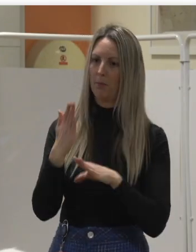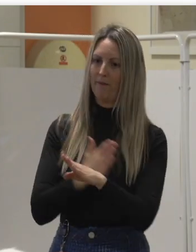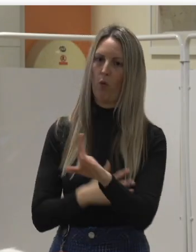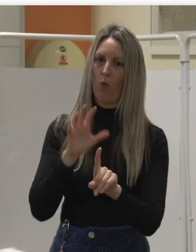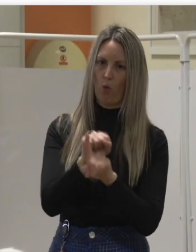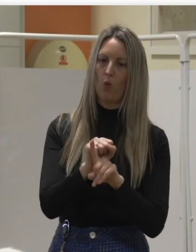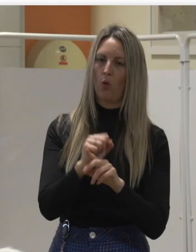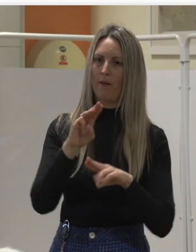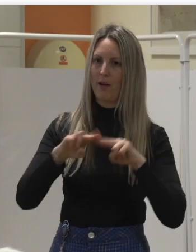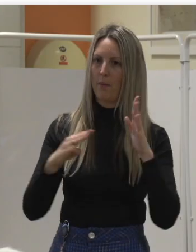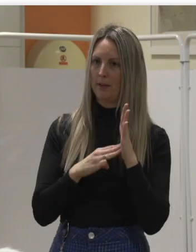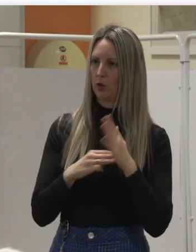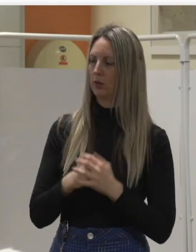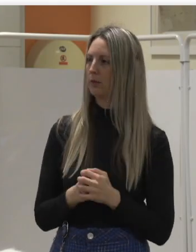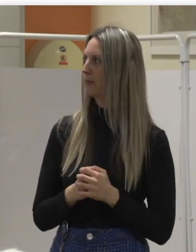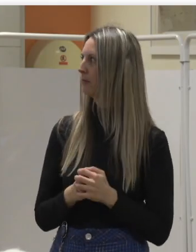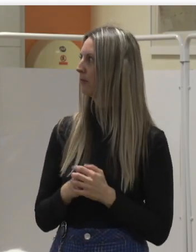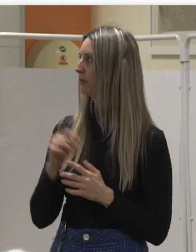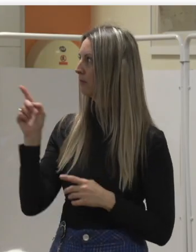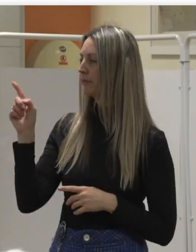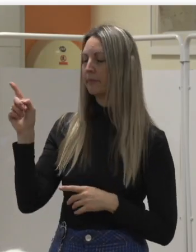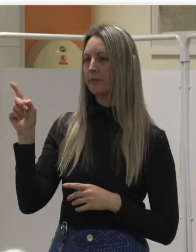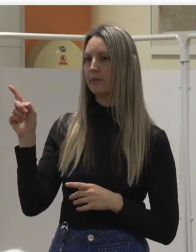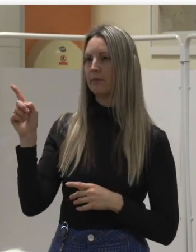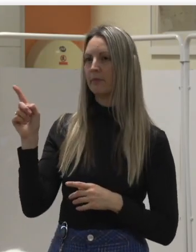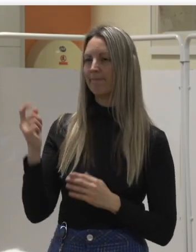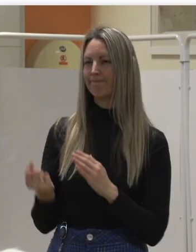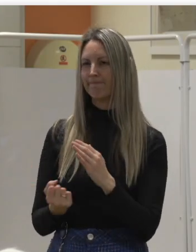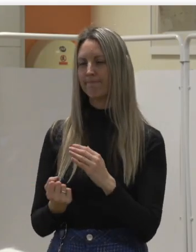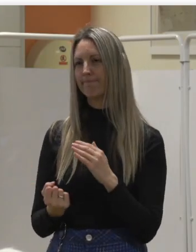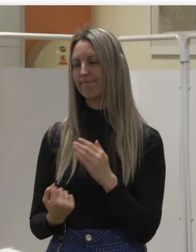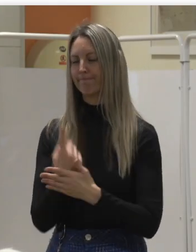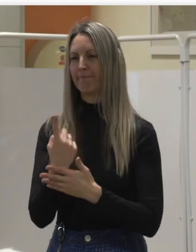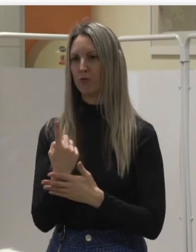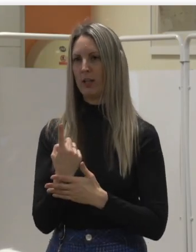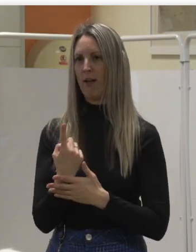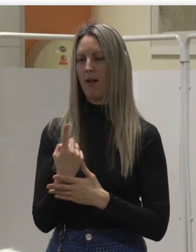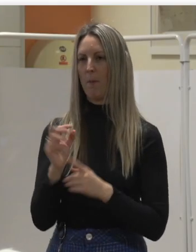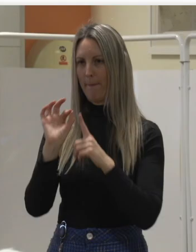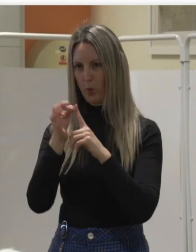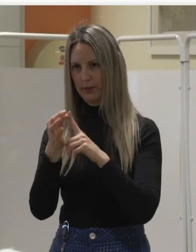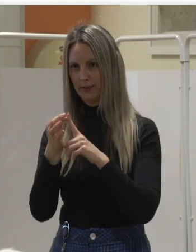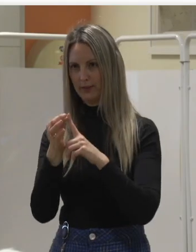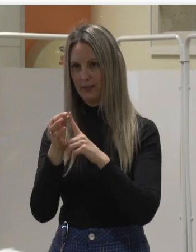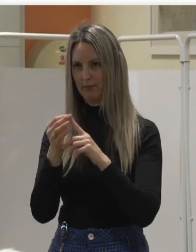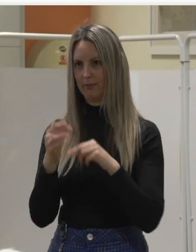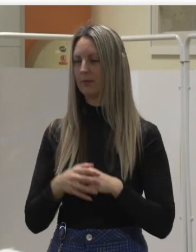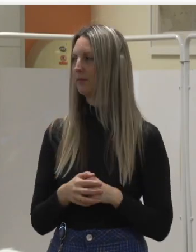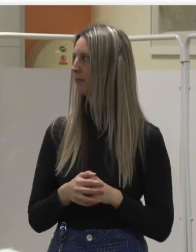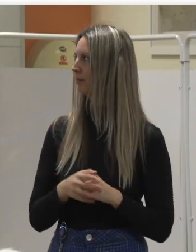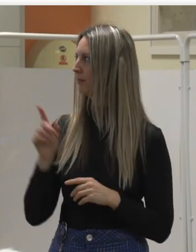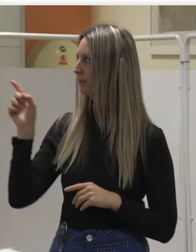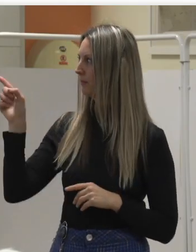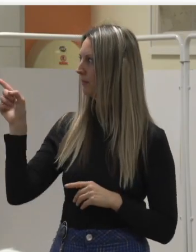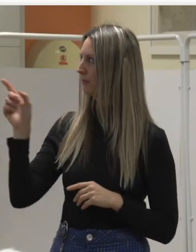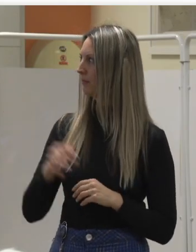people talk about trigger points. So there may be plenty of trigger points, but we don't just rely on trigger points. If there are